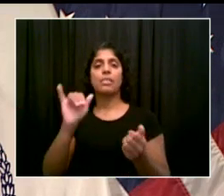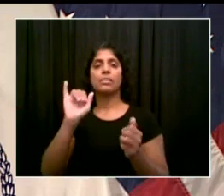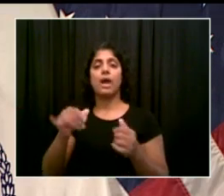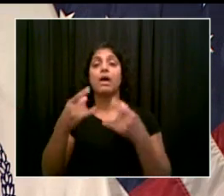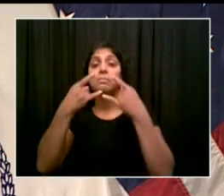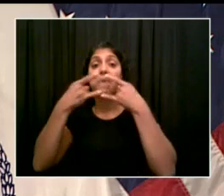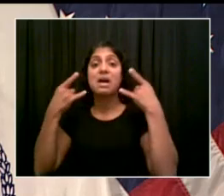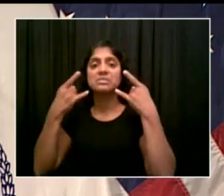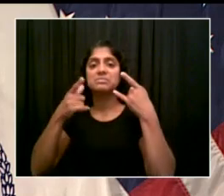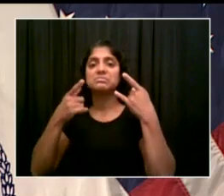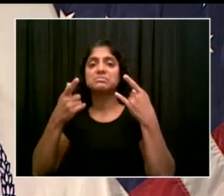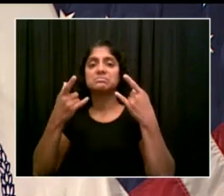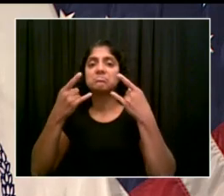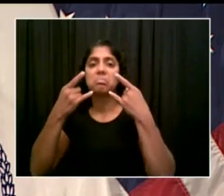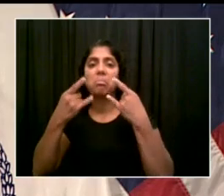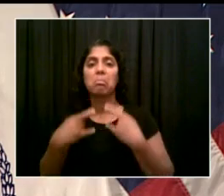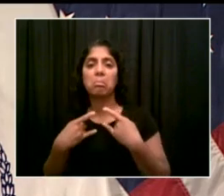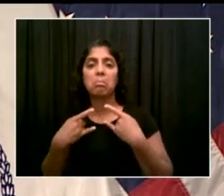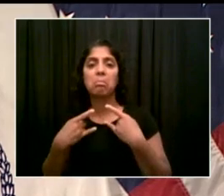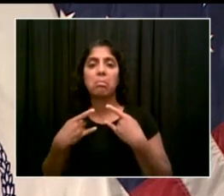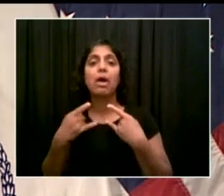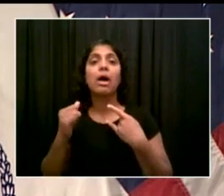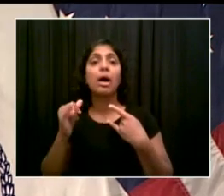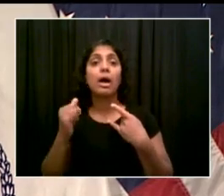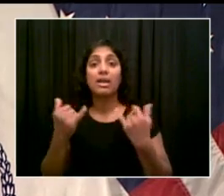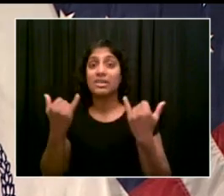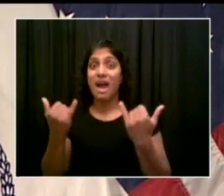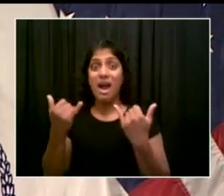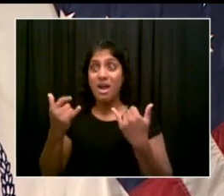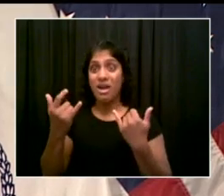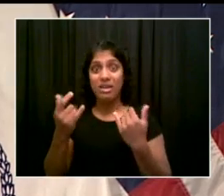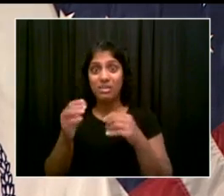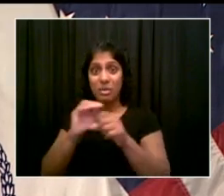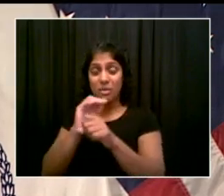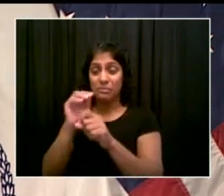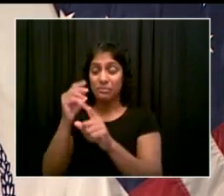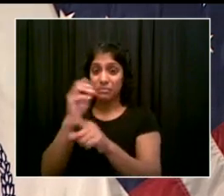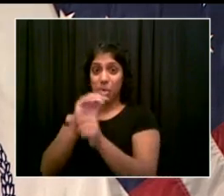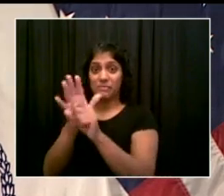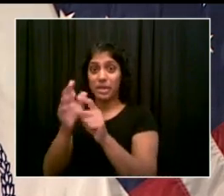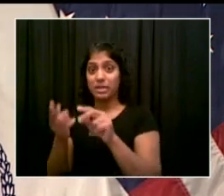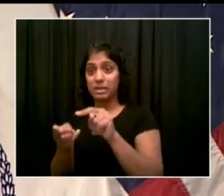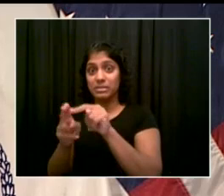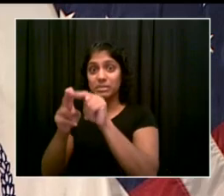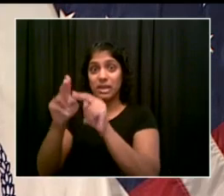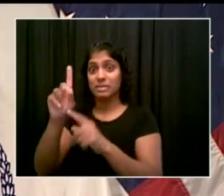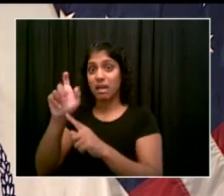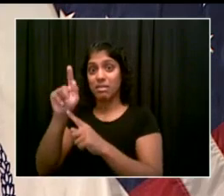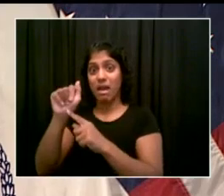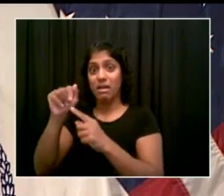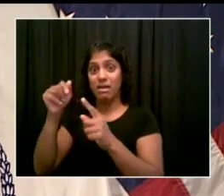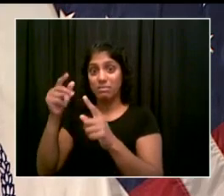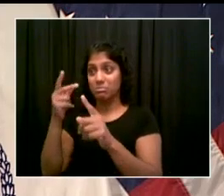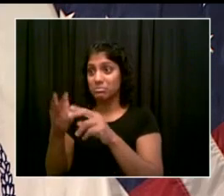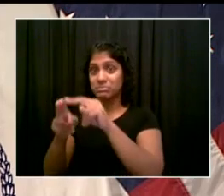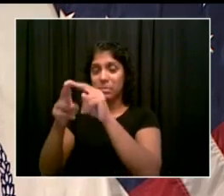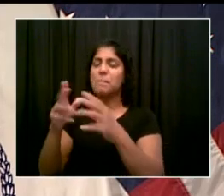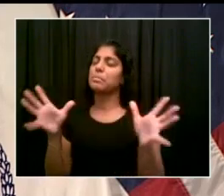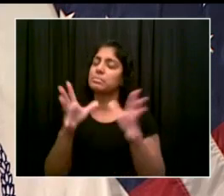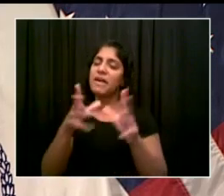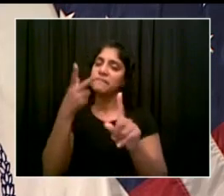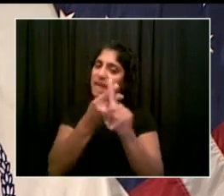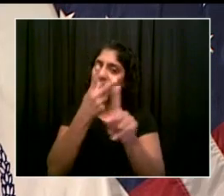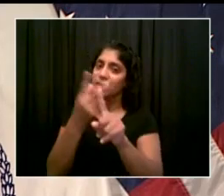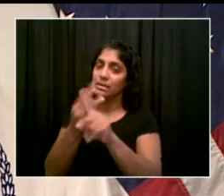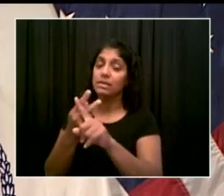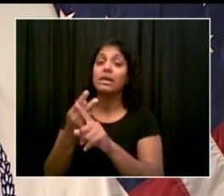want is two things. I don't want people thinking, oh, if I'm unvaccinated, I wear a mask, I'm fine. That's just not true. They are in danger, and they're in